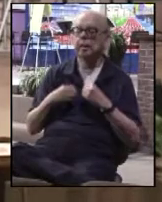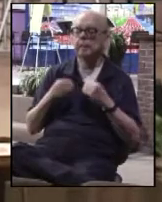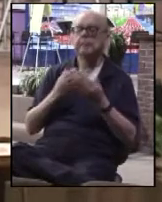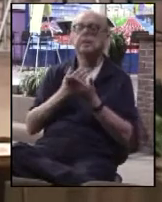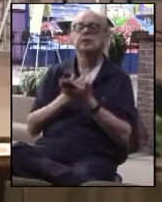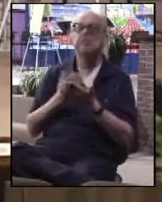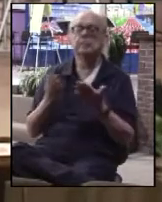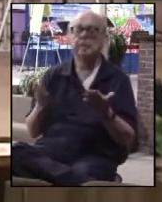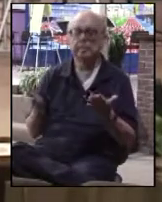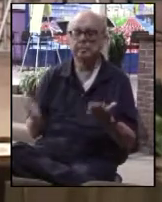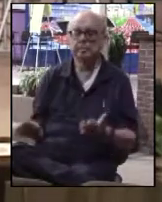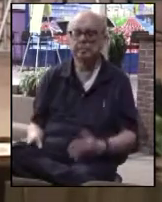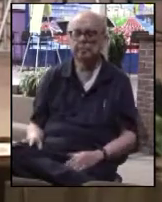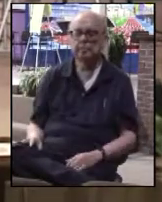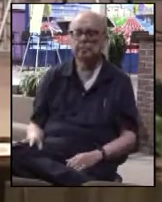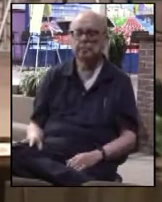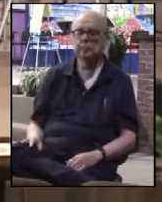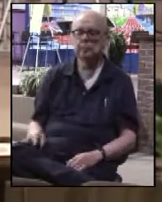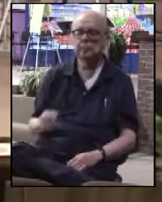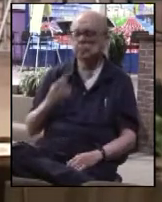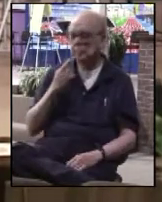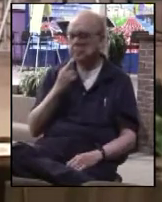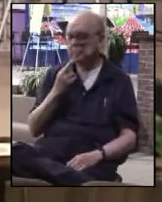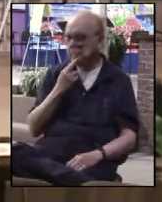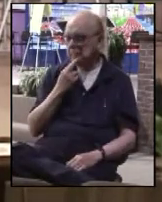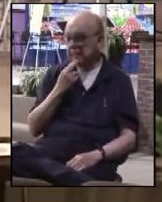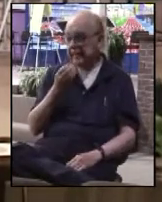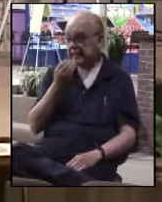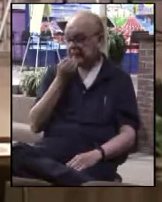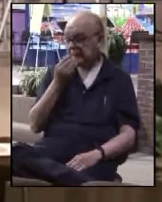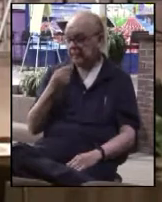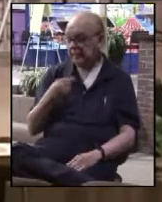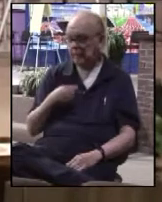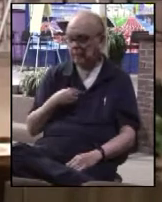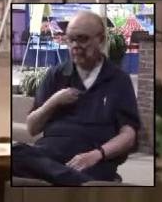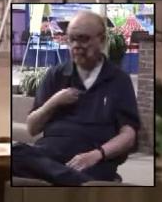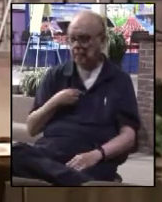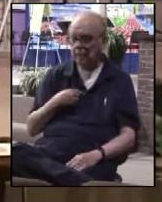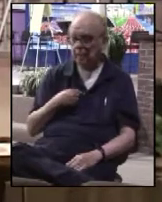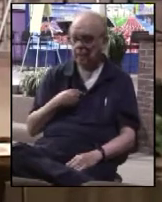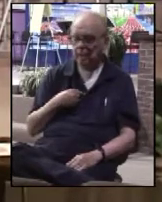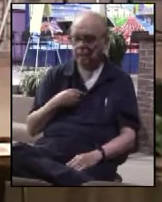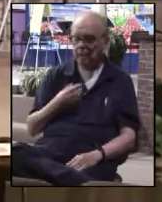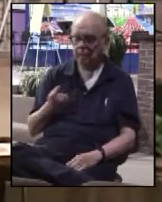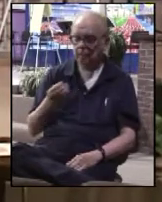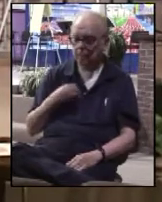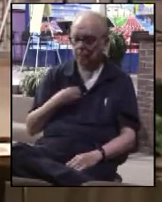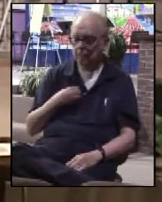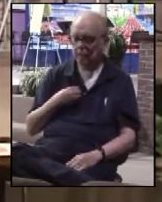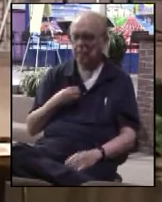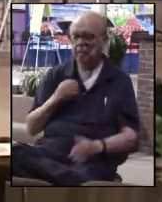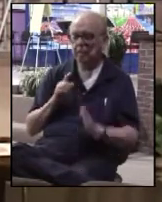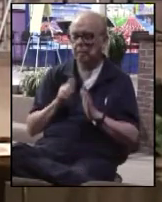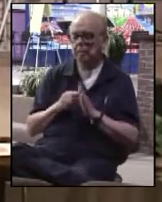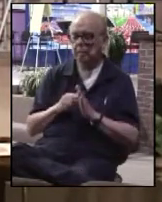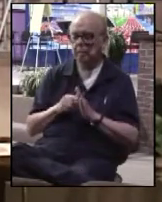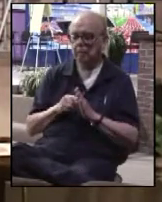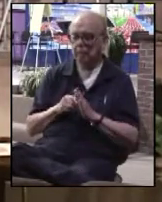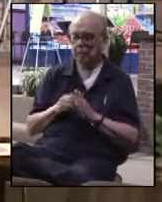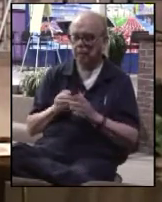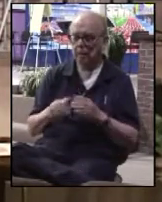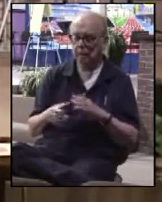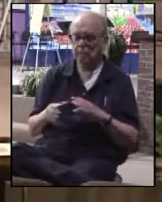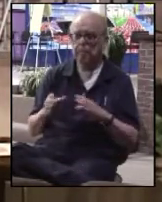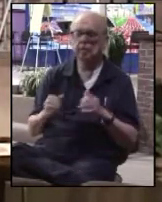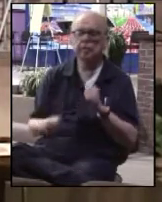the restaurant fed me and if and it gave me a moment and to which I could